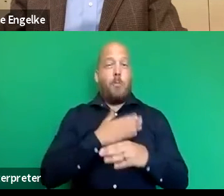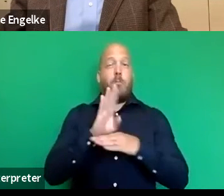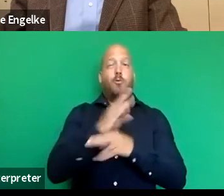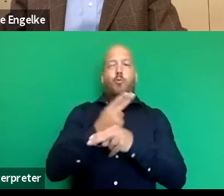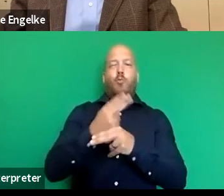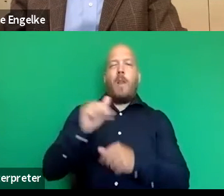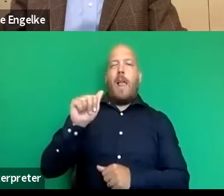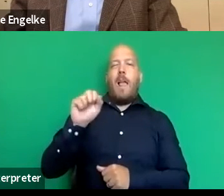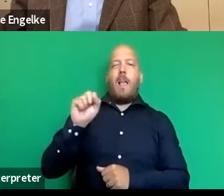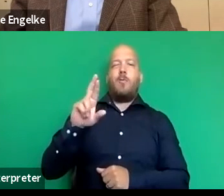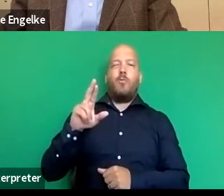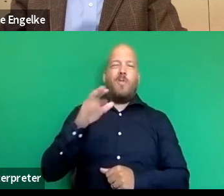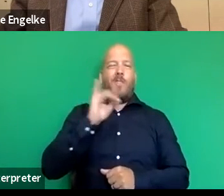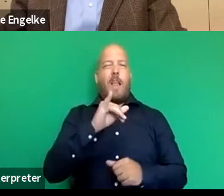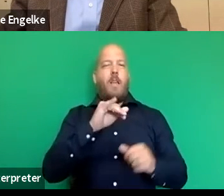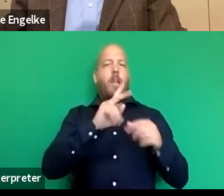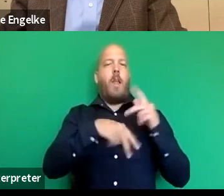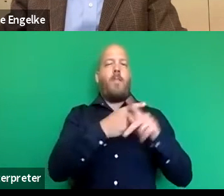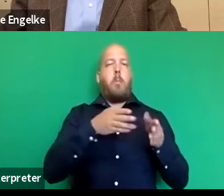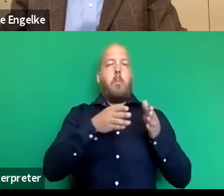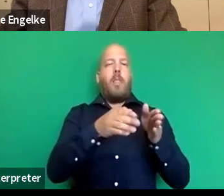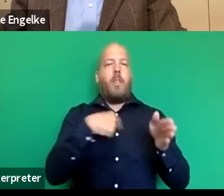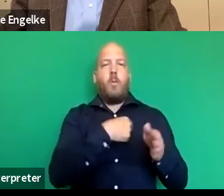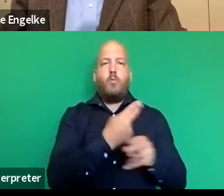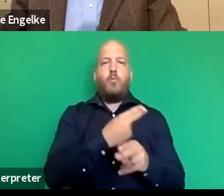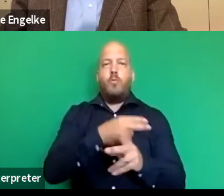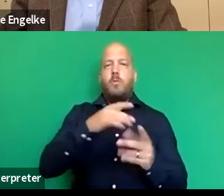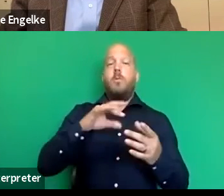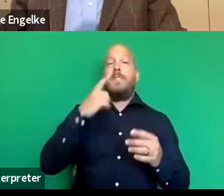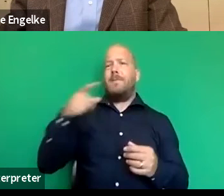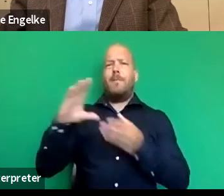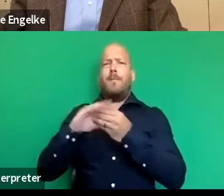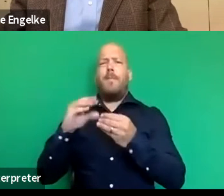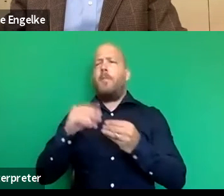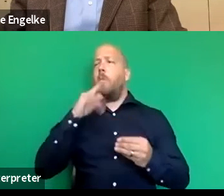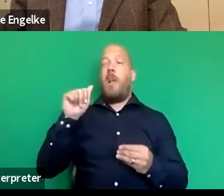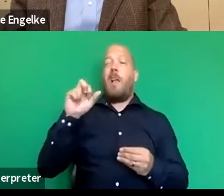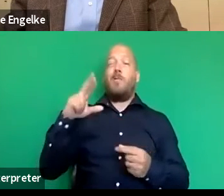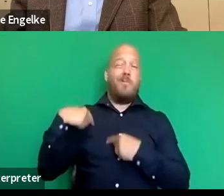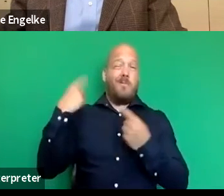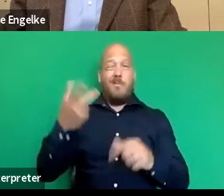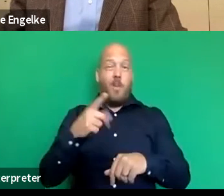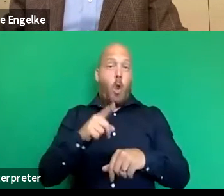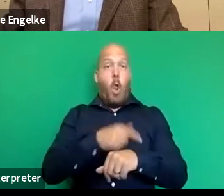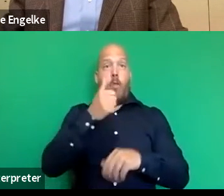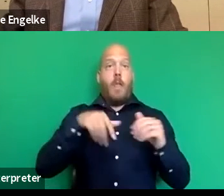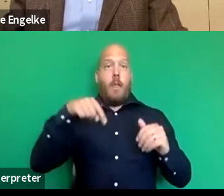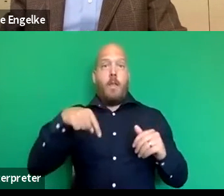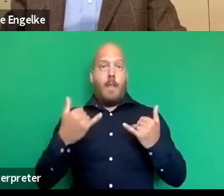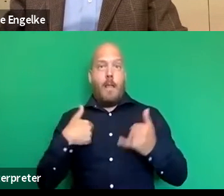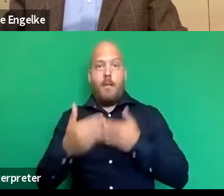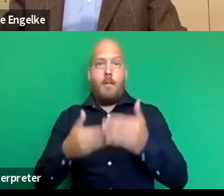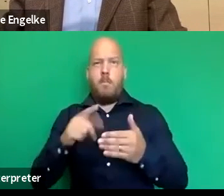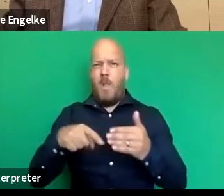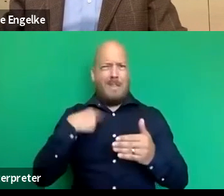Linda said, ASRs have been around a lot longer, but it's only recently that we've really seen this big jump in technology. And I